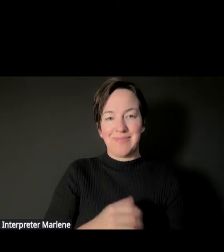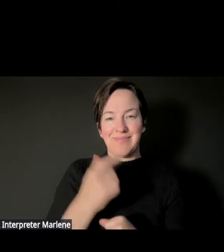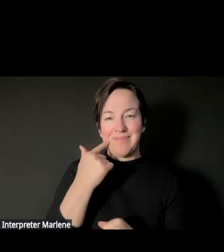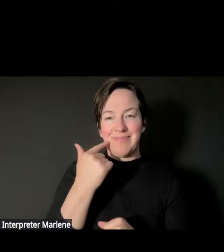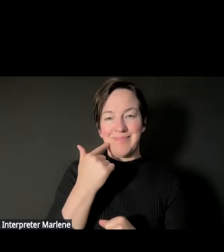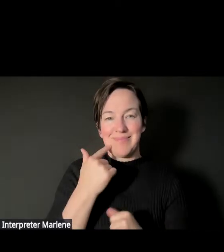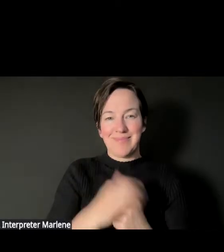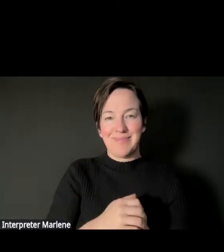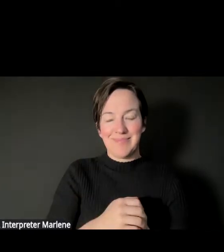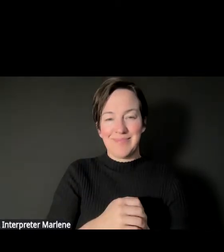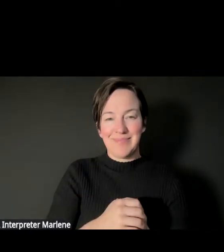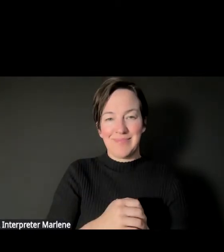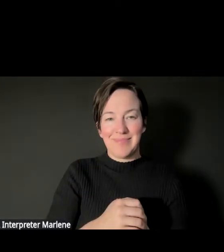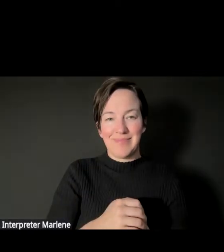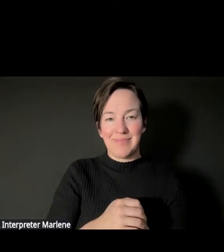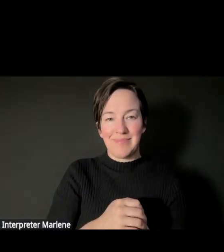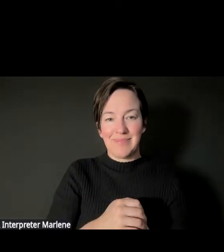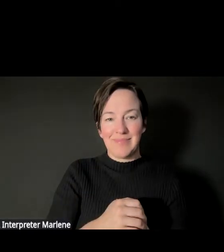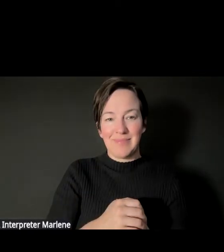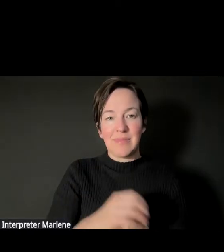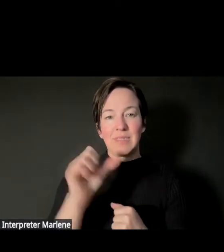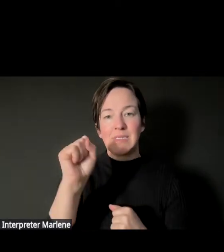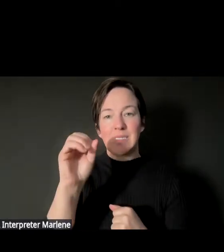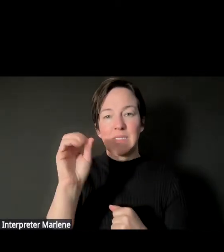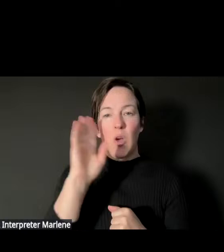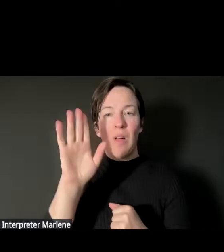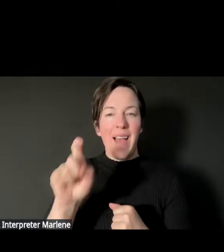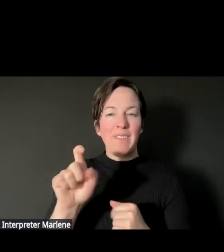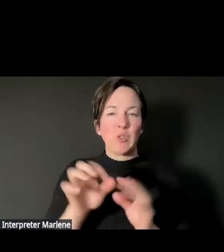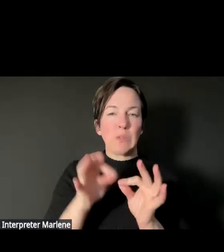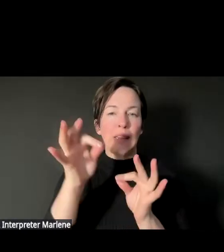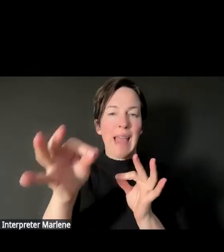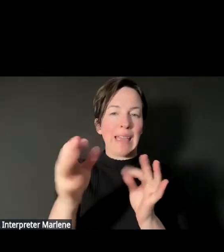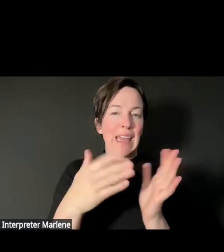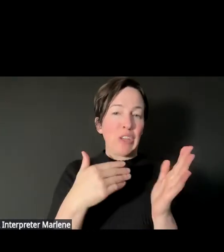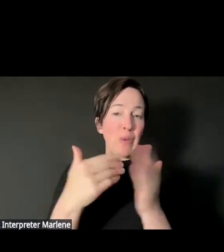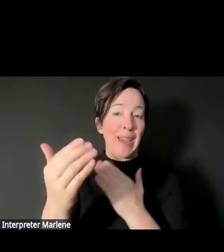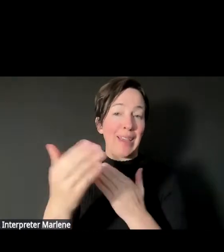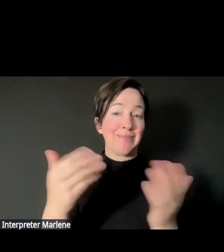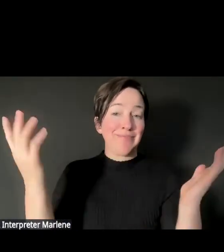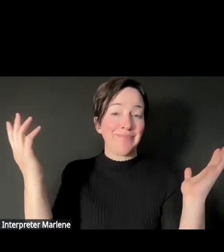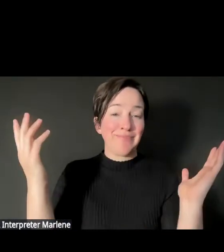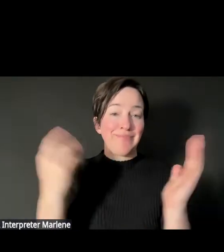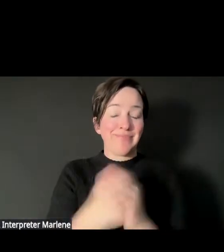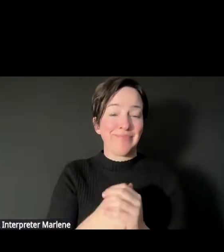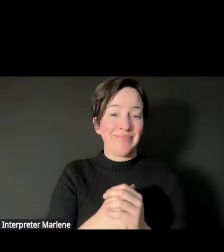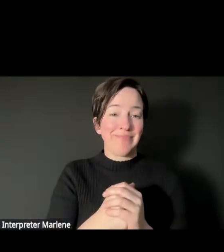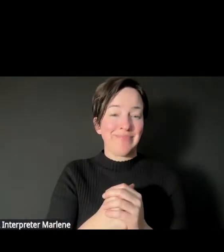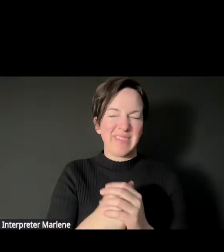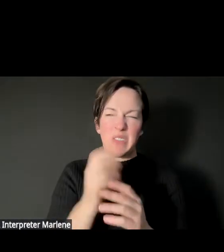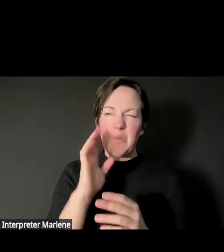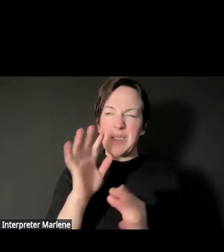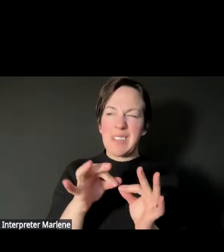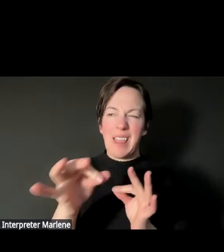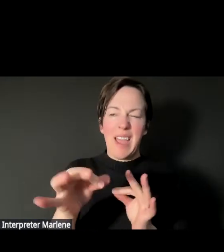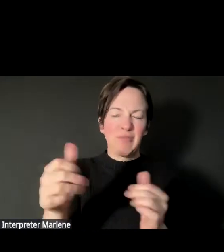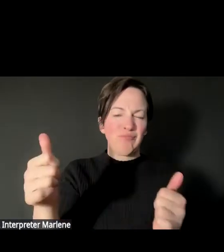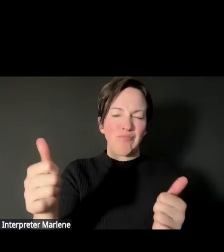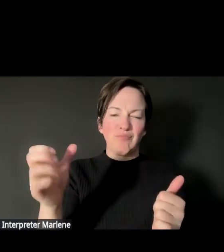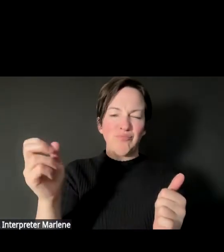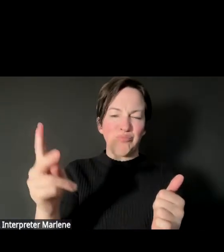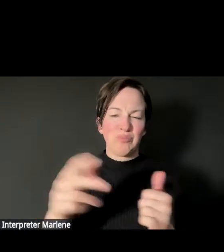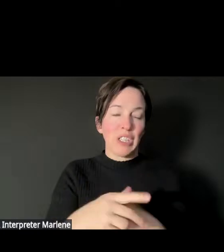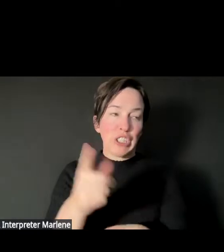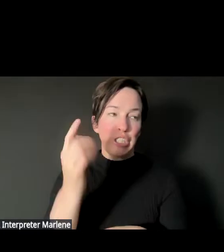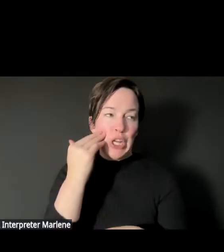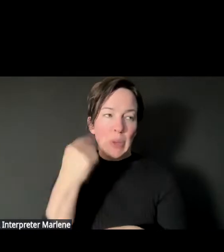Oh, okay. Oh, So we're gonna have to delay anyway. okay. It's okay. We'll delay it. That's She great. knows us too